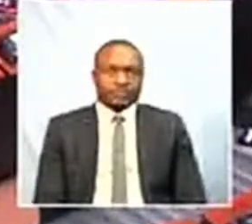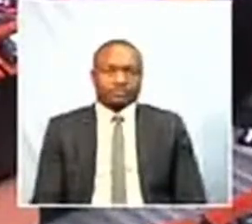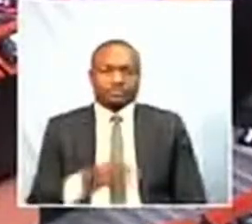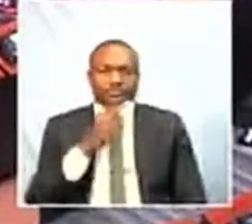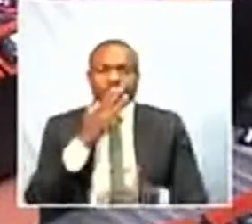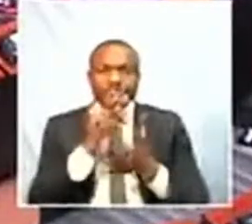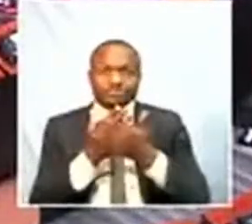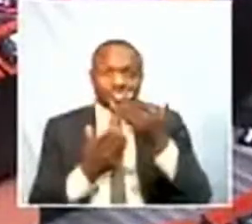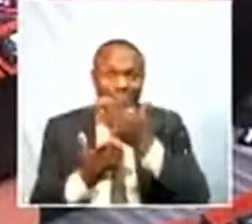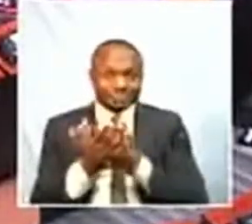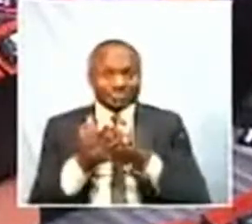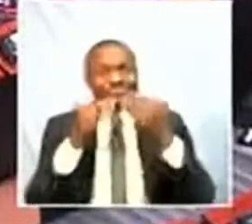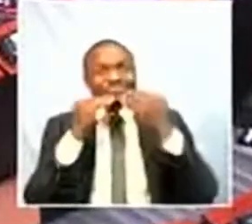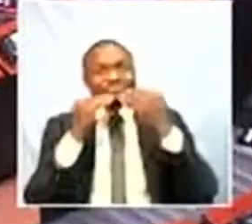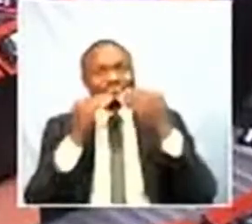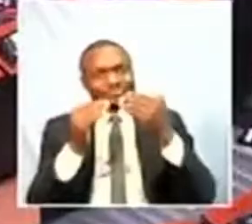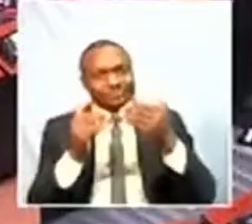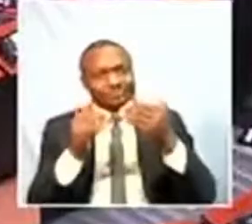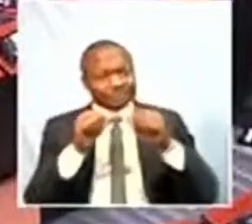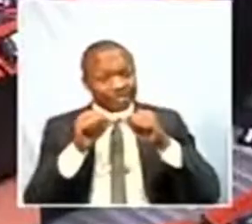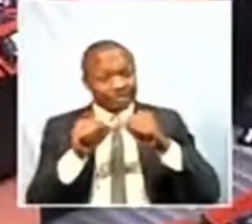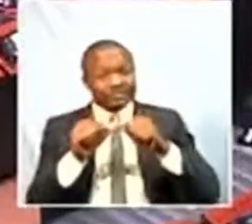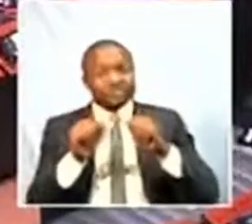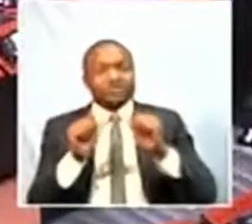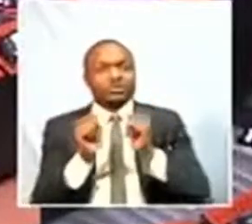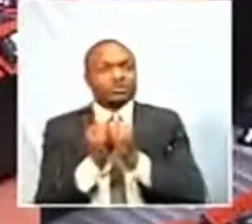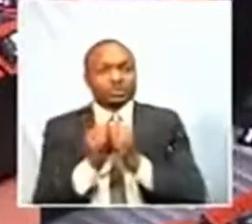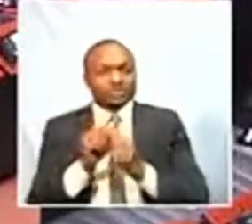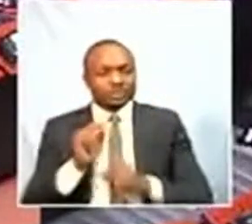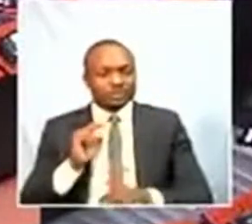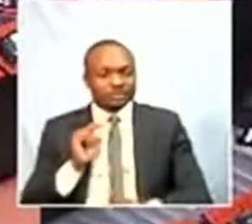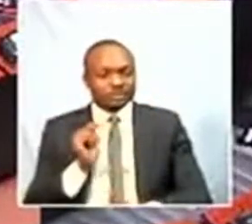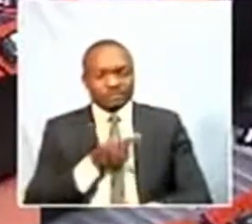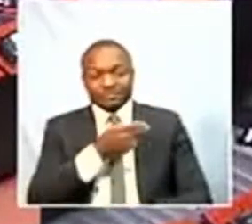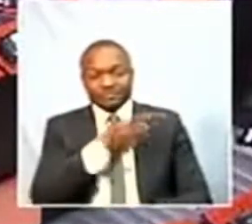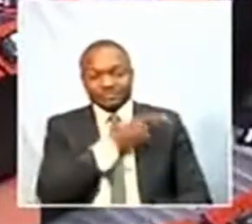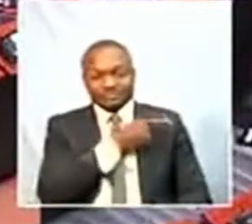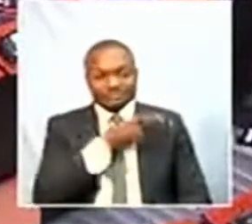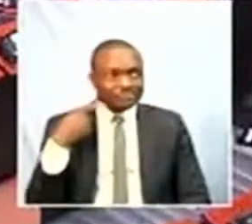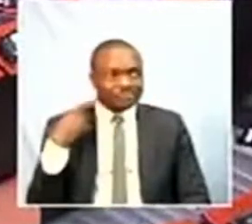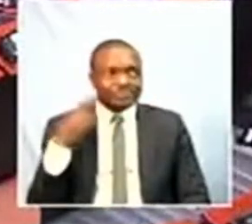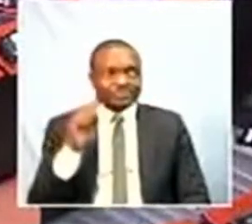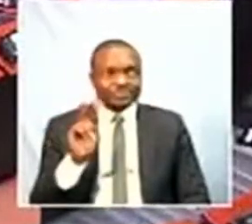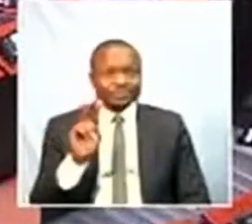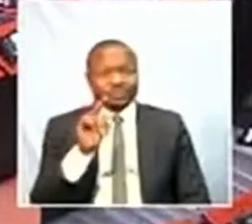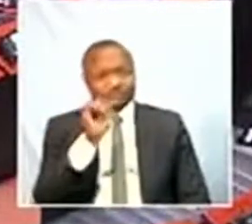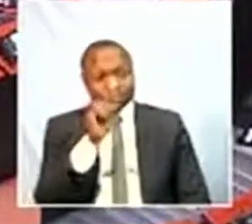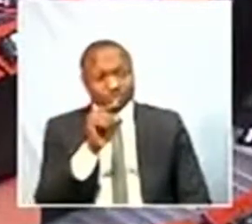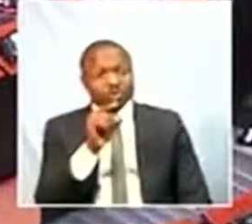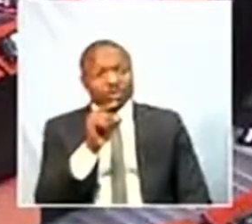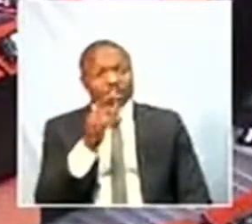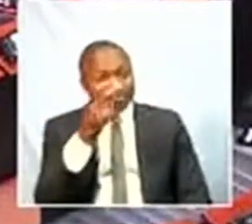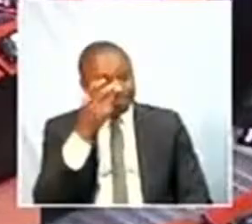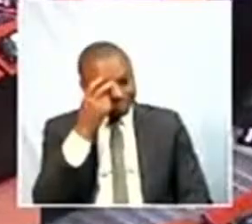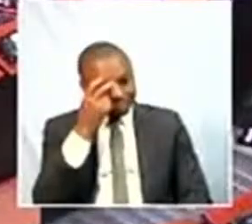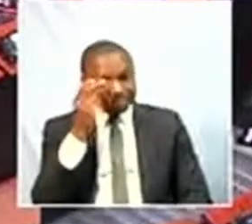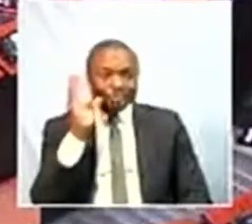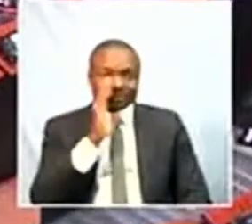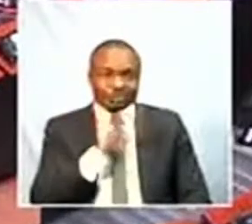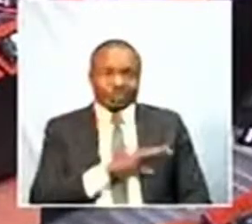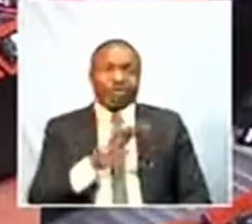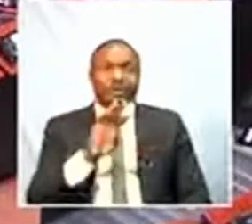Good morning. Thank you so much for still being with us on Parliament Television. You're just from watching the